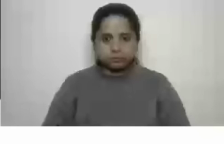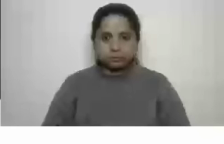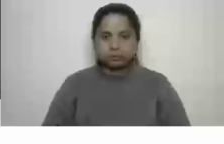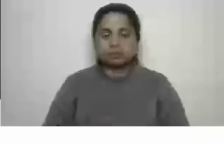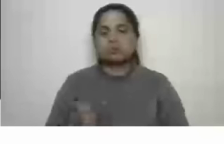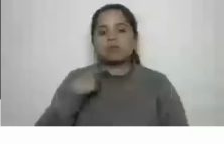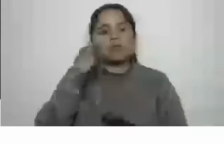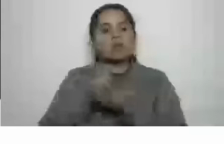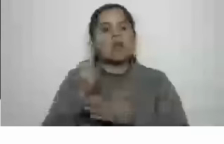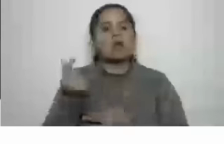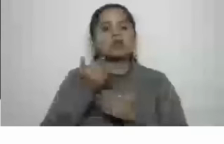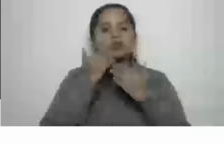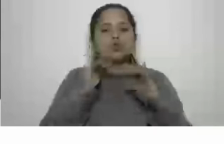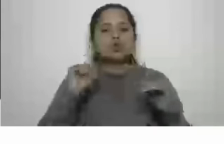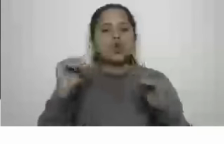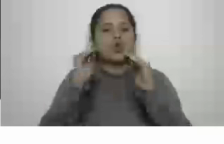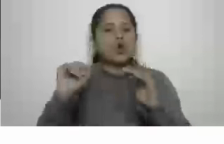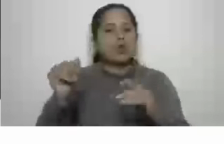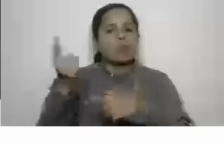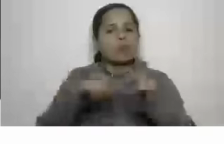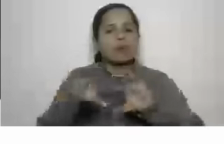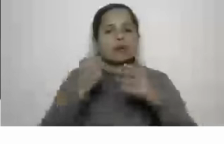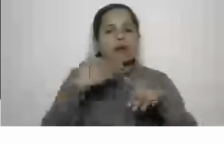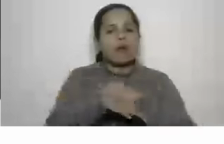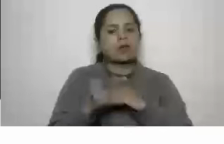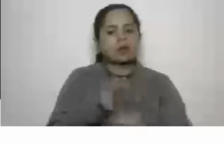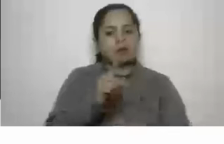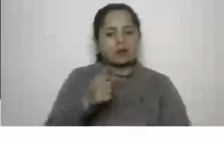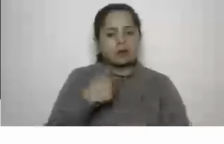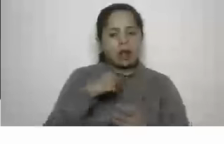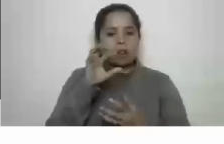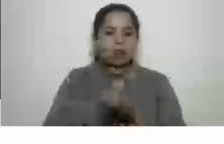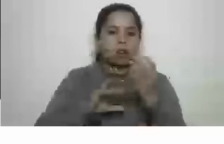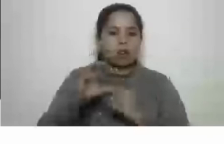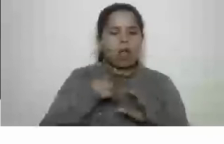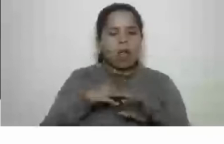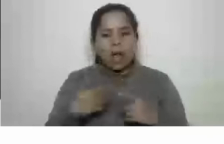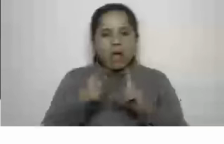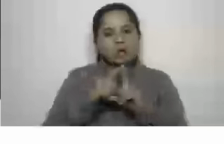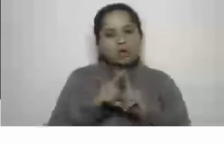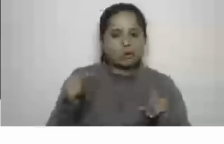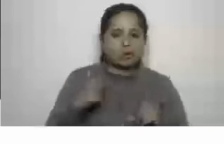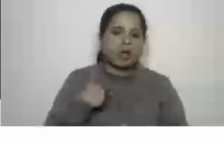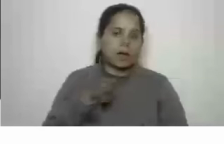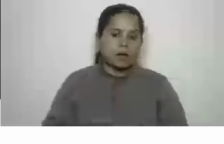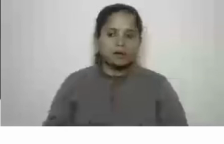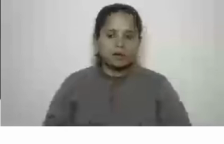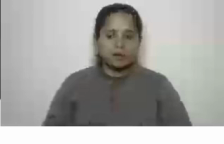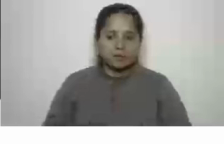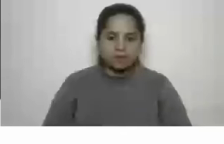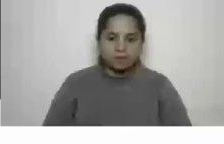I try to use students' home language in the classroom. However, I'm puzzled about how to do so.